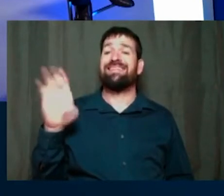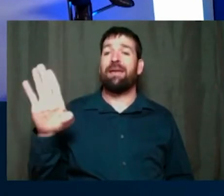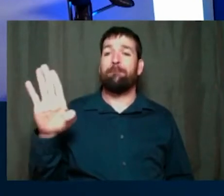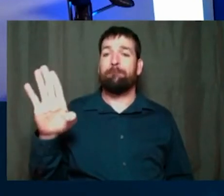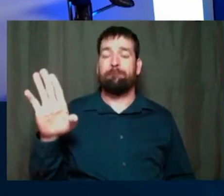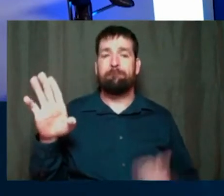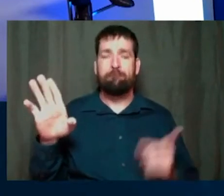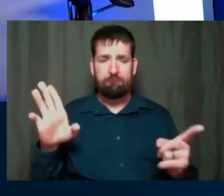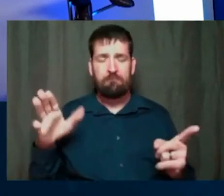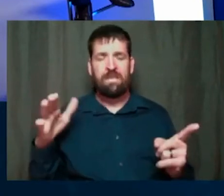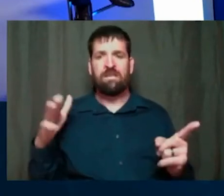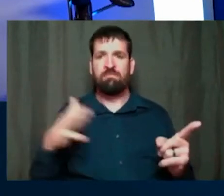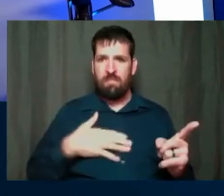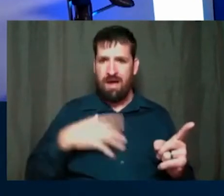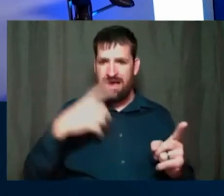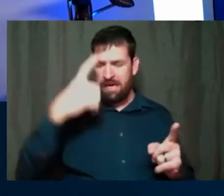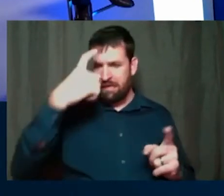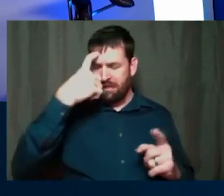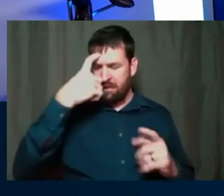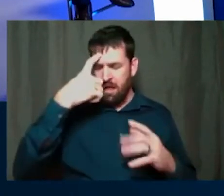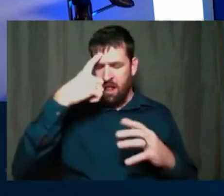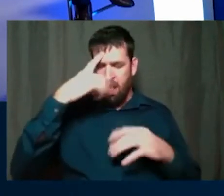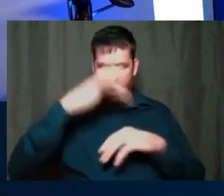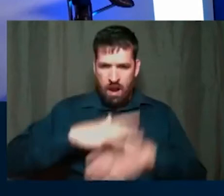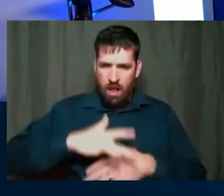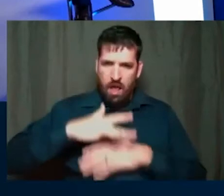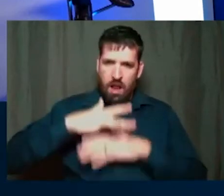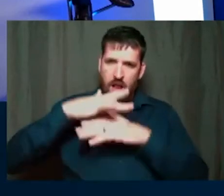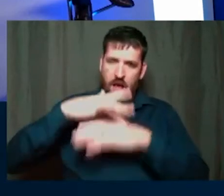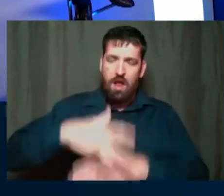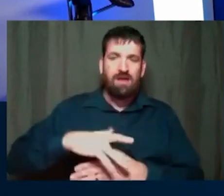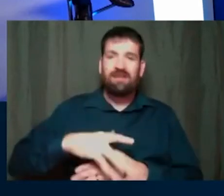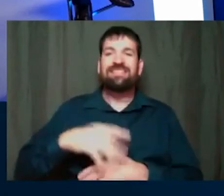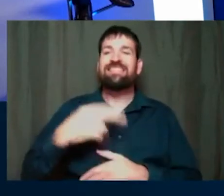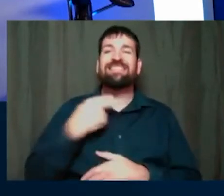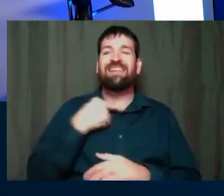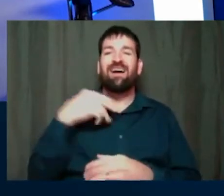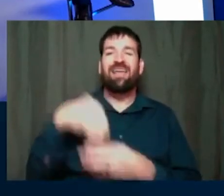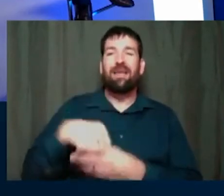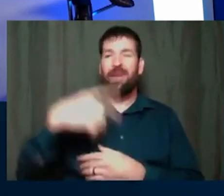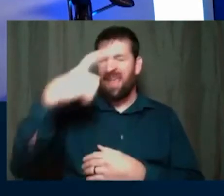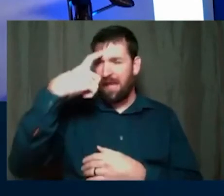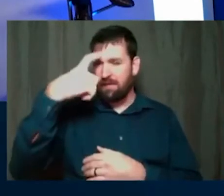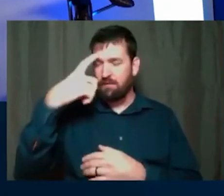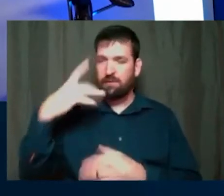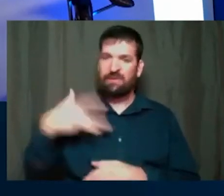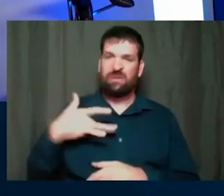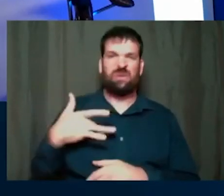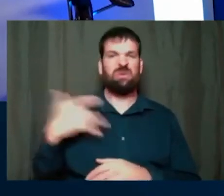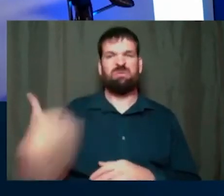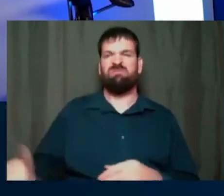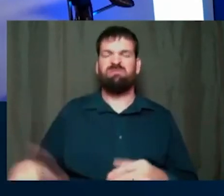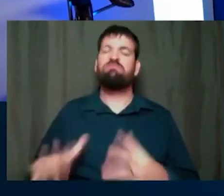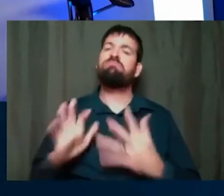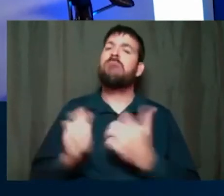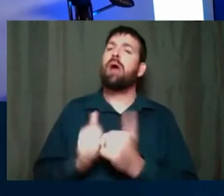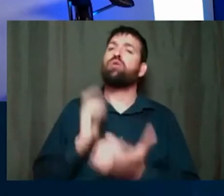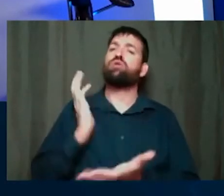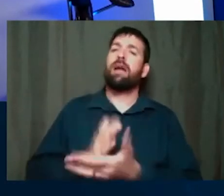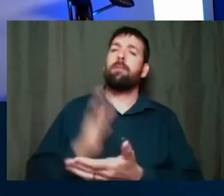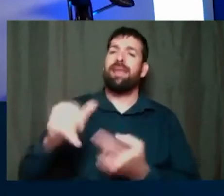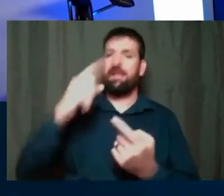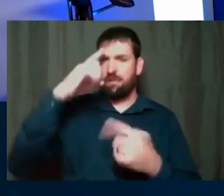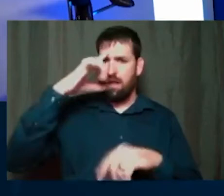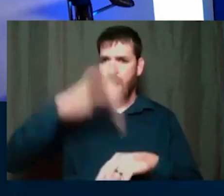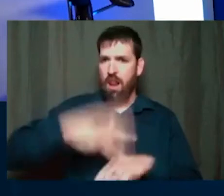own head sometimes. I mean, that is a term we hear all the time. I'm just stuck in my own head, so I feel for her. Any tips on how to stop that when it starts up? That